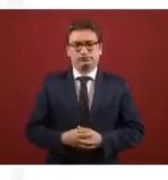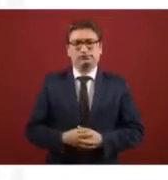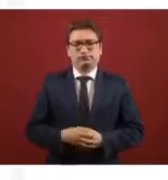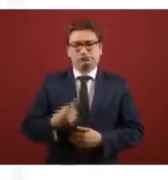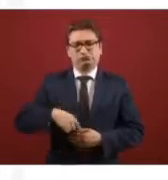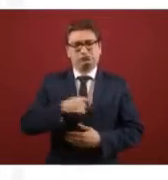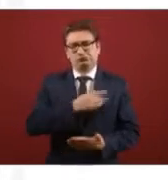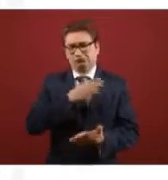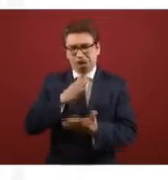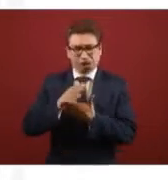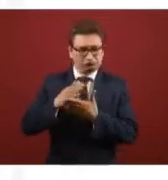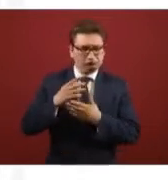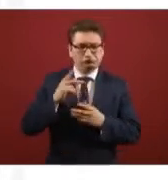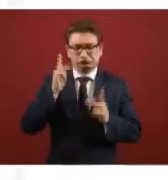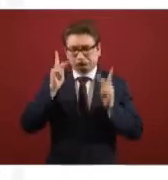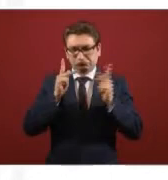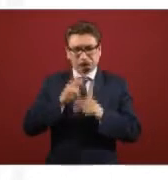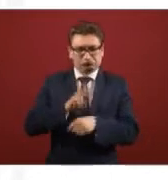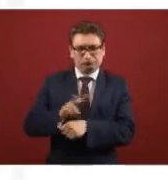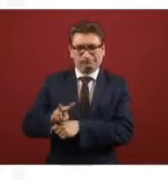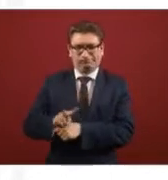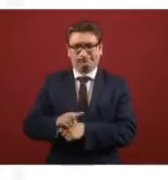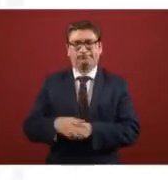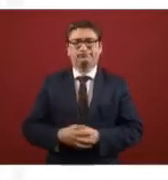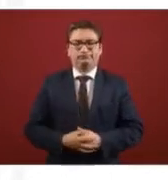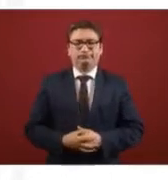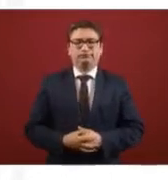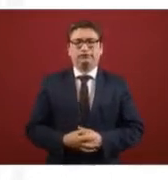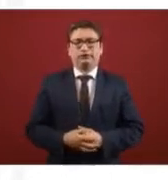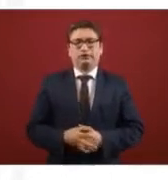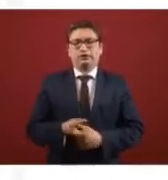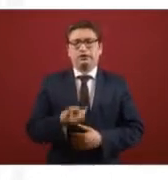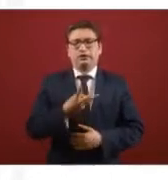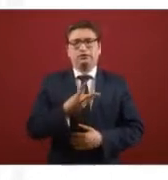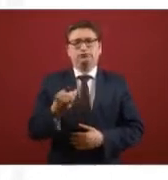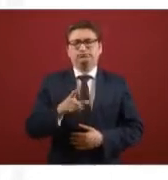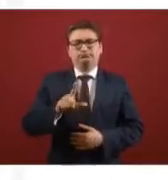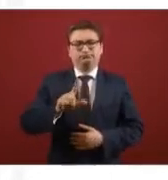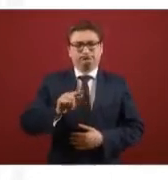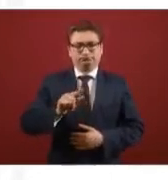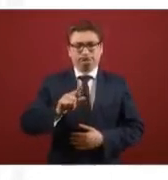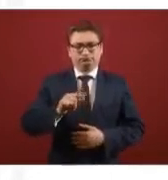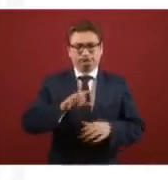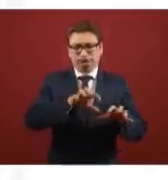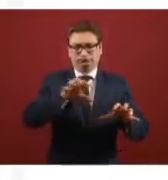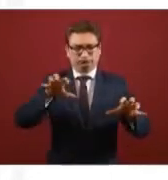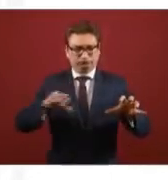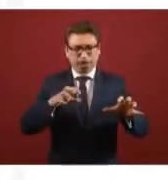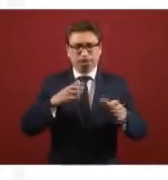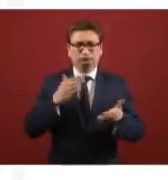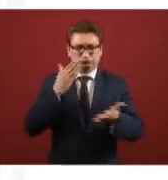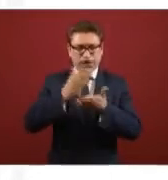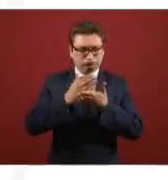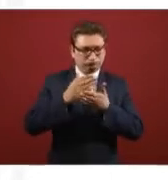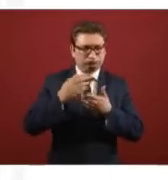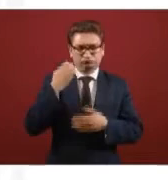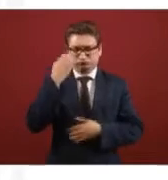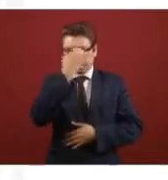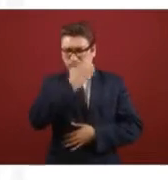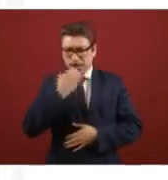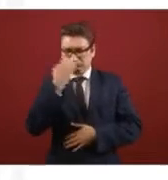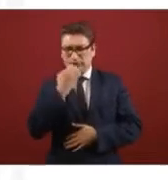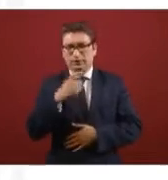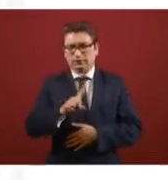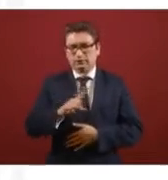in other words, operativos. they're cheating on the De las, prices. They somehow are not passing the